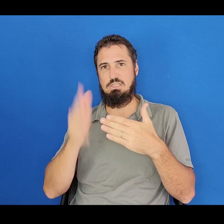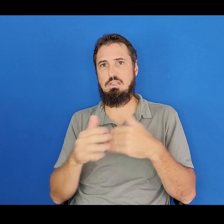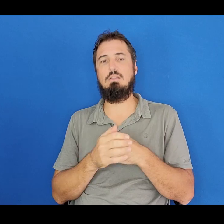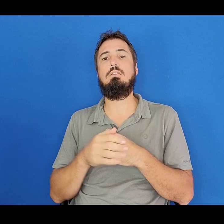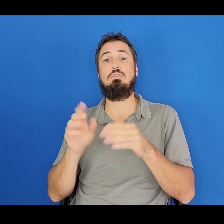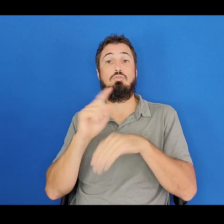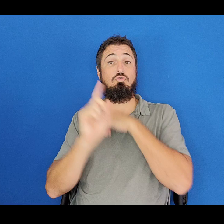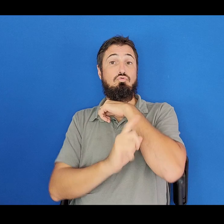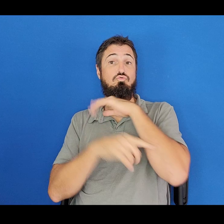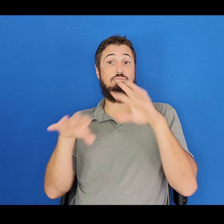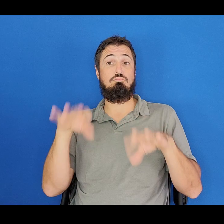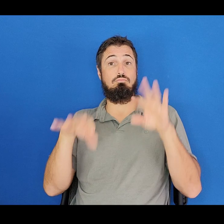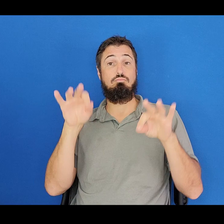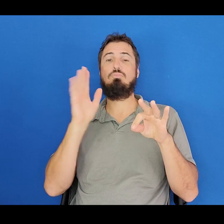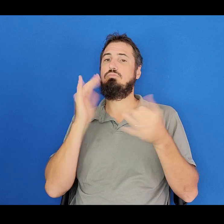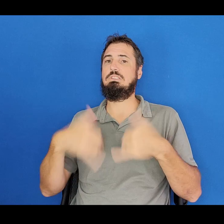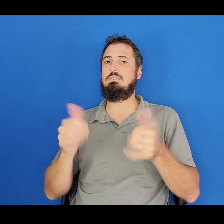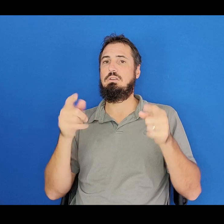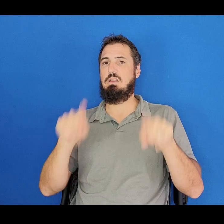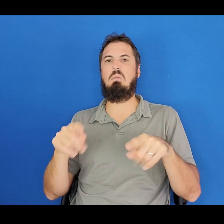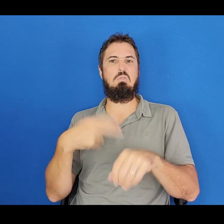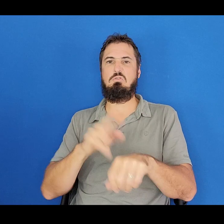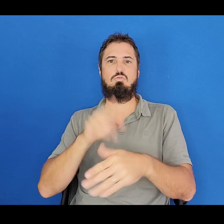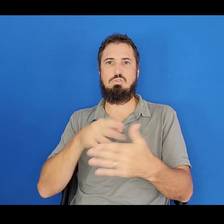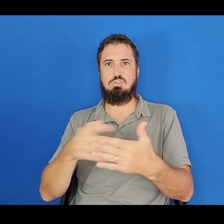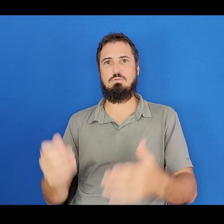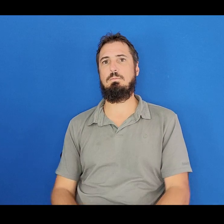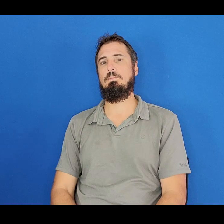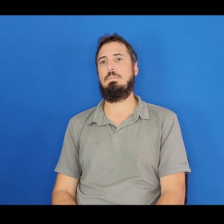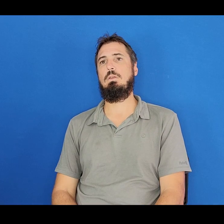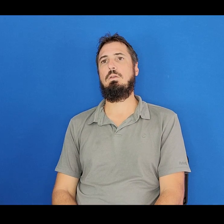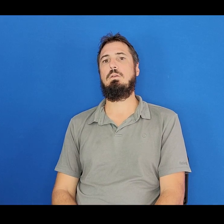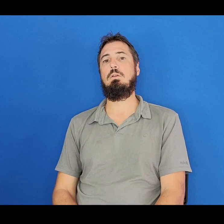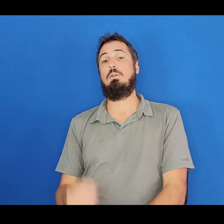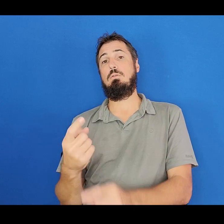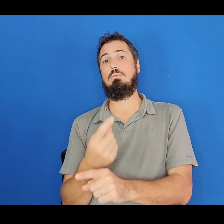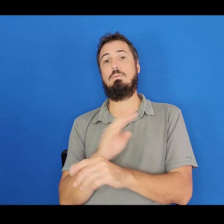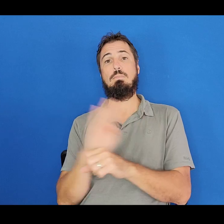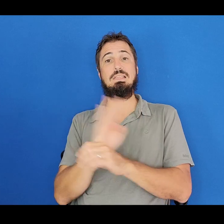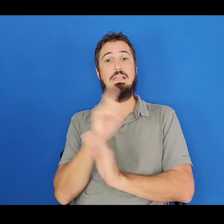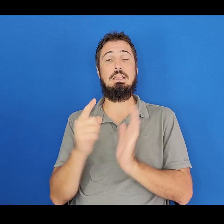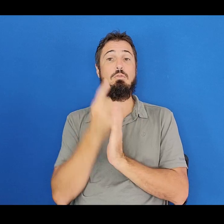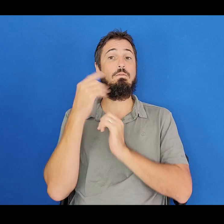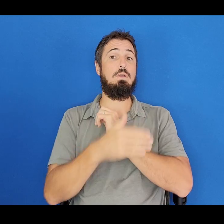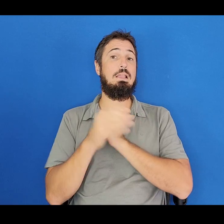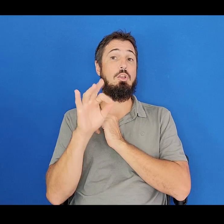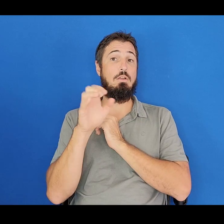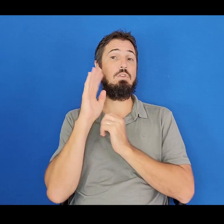and residential trash pickup will still happen on its normal schedule. Regular business hours for county